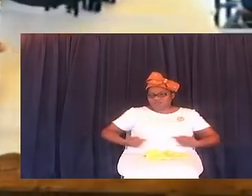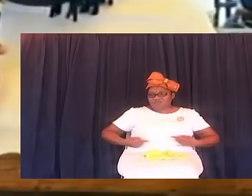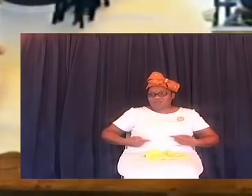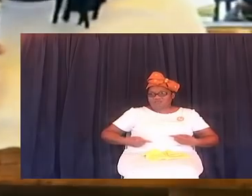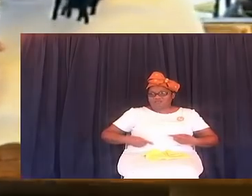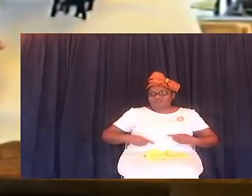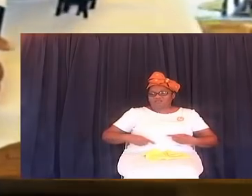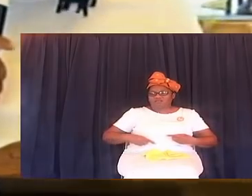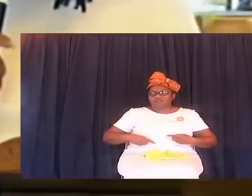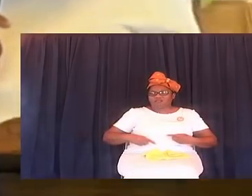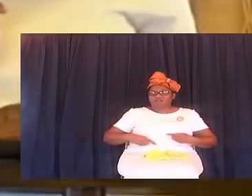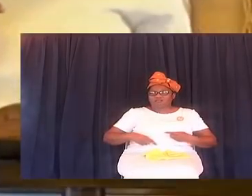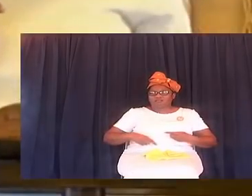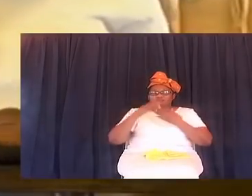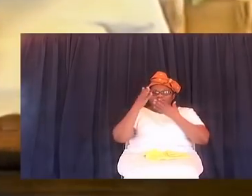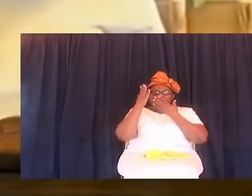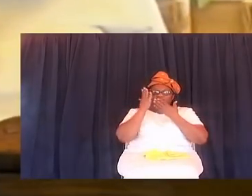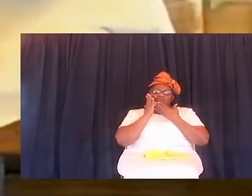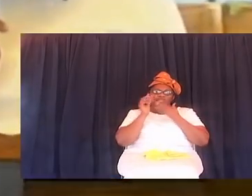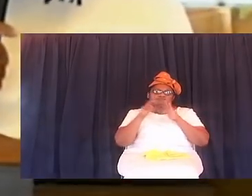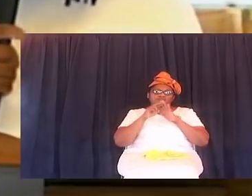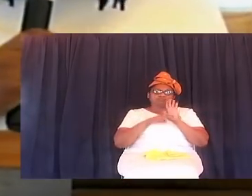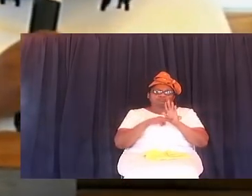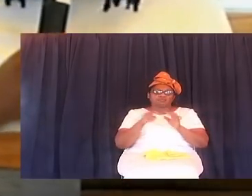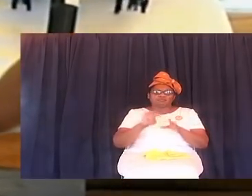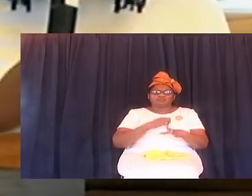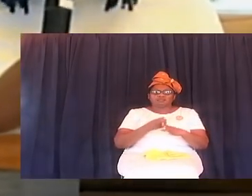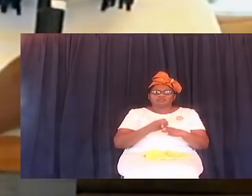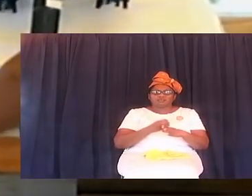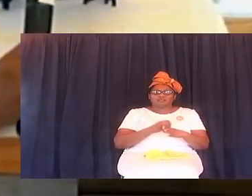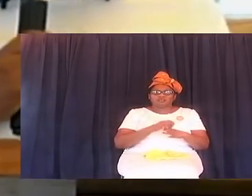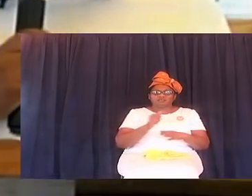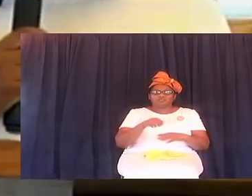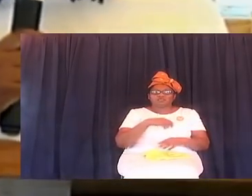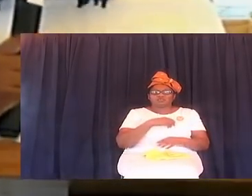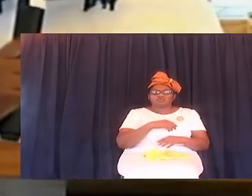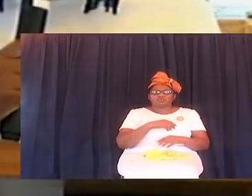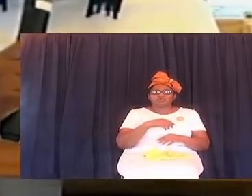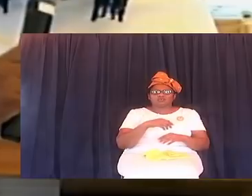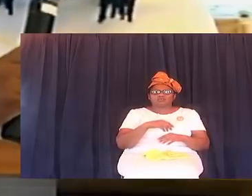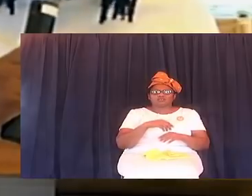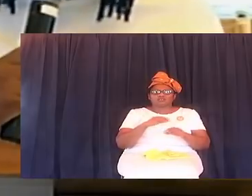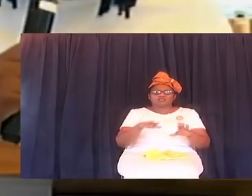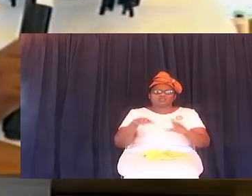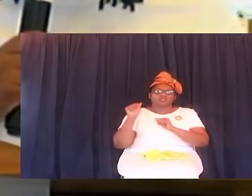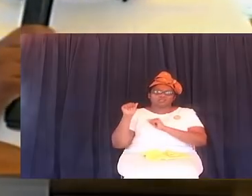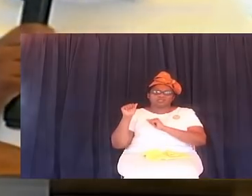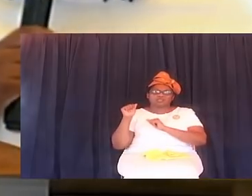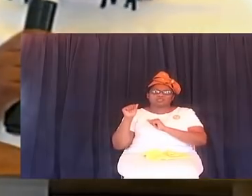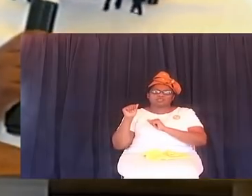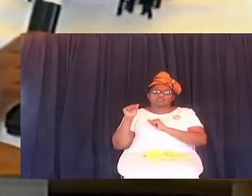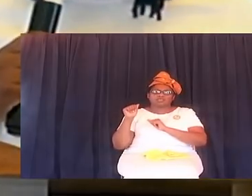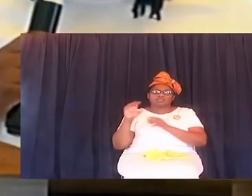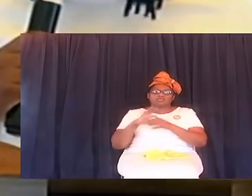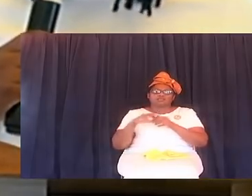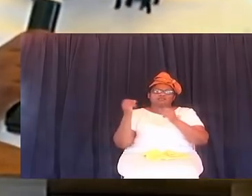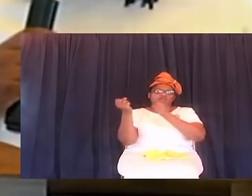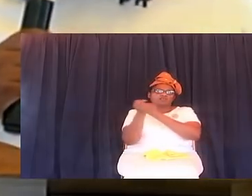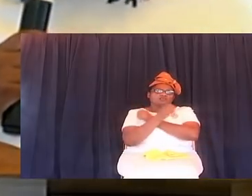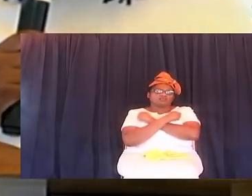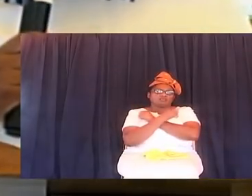though she is gone, she has left the legacy of her love and perseverance to fight to the end.